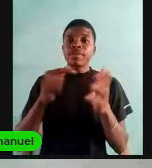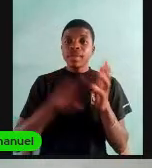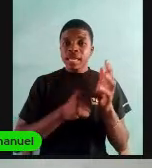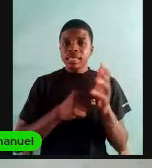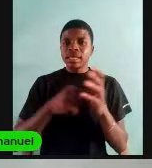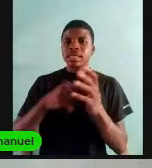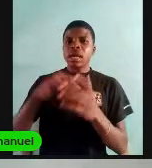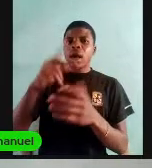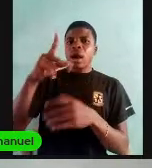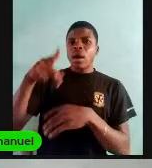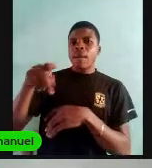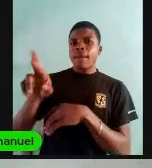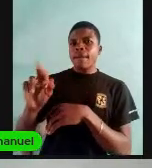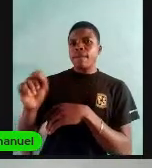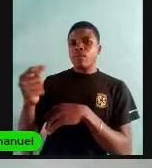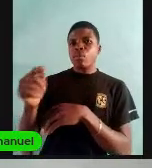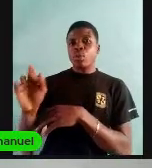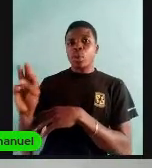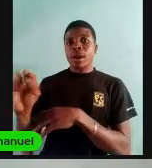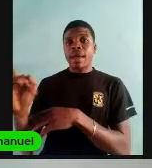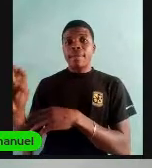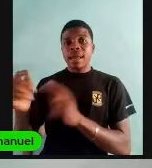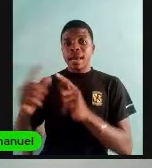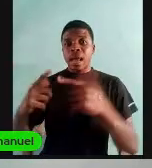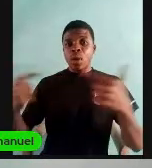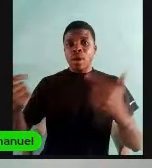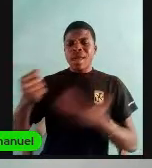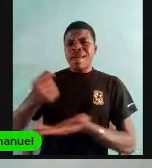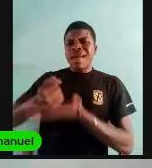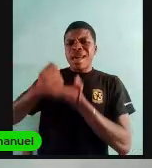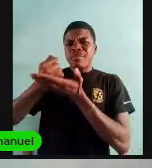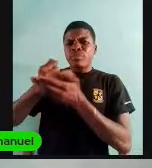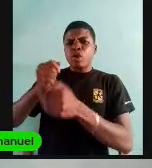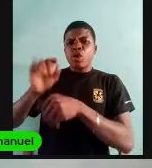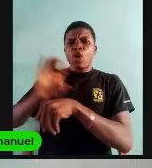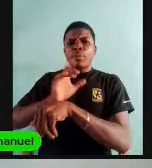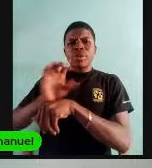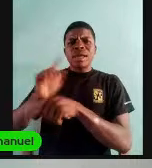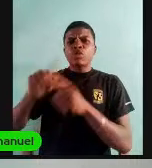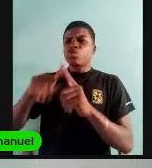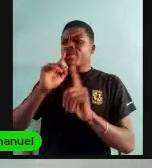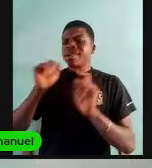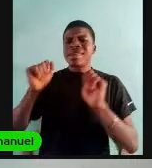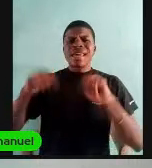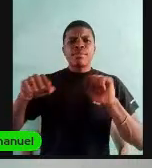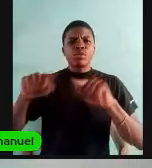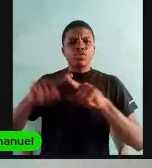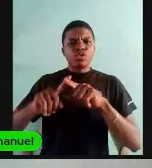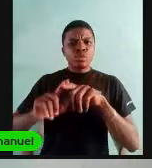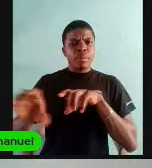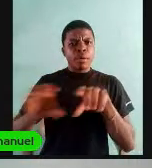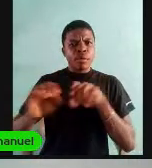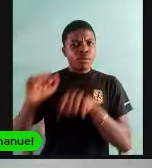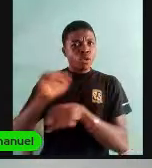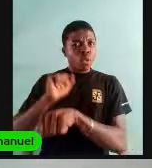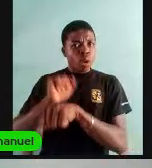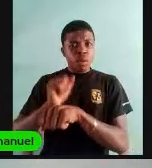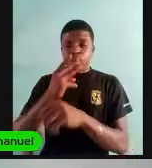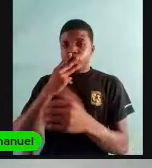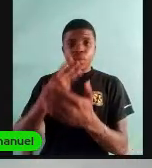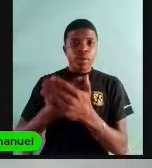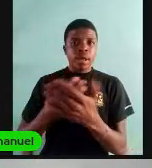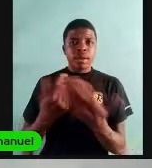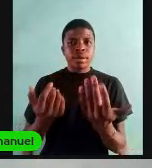and build software application. Most of all these software applications are not just most of all these